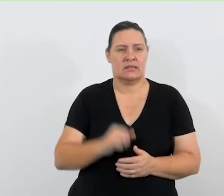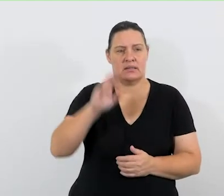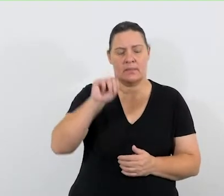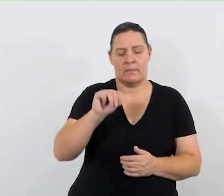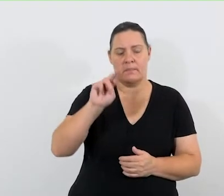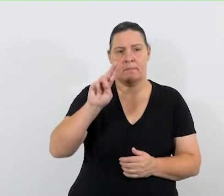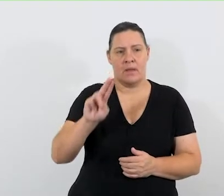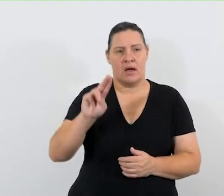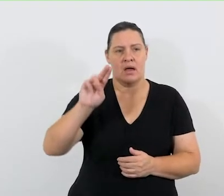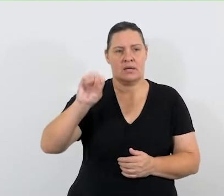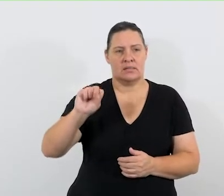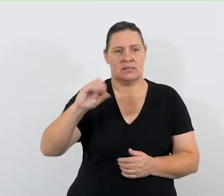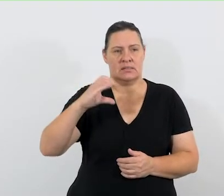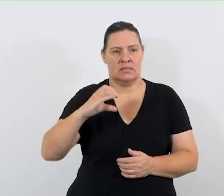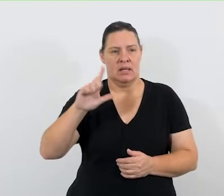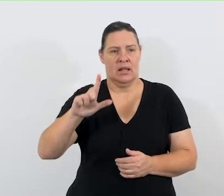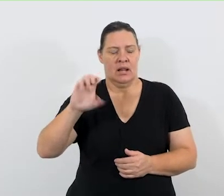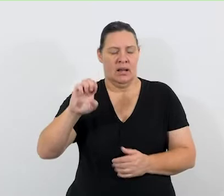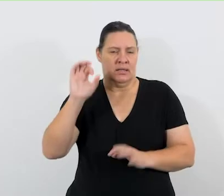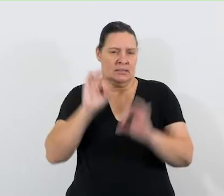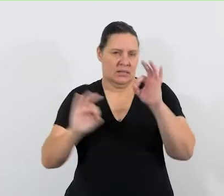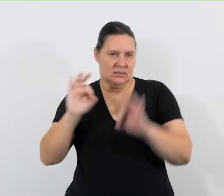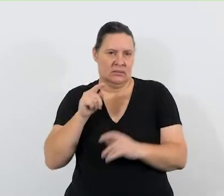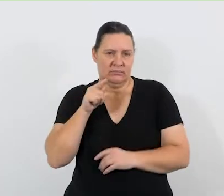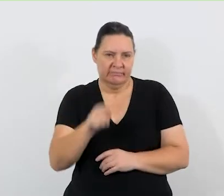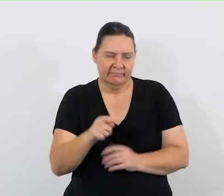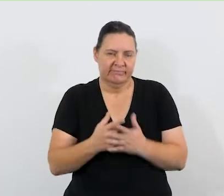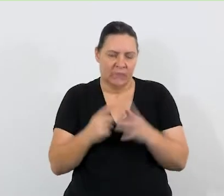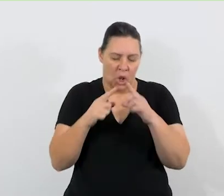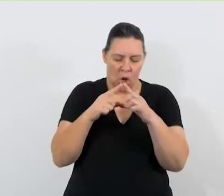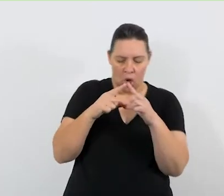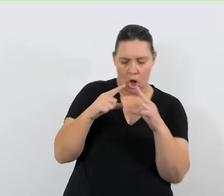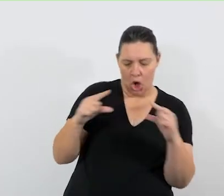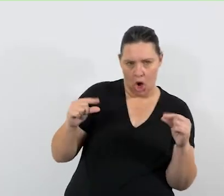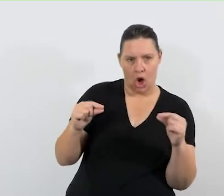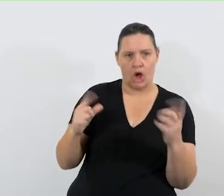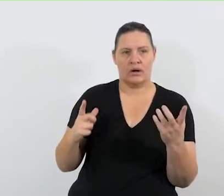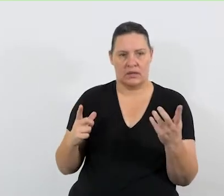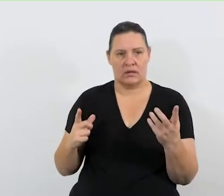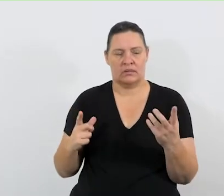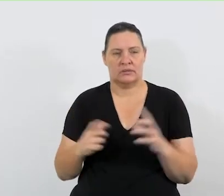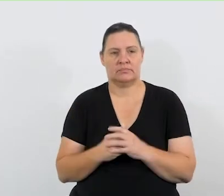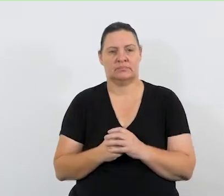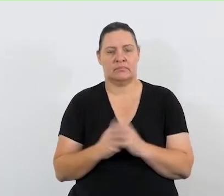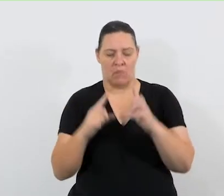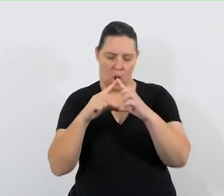that we come across is muscle cells. So muscle cells are sometimes long and